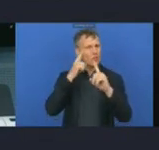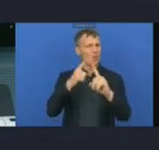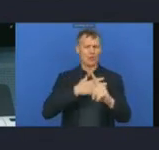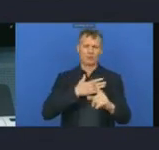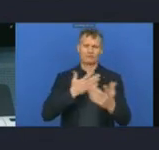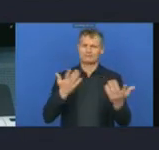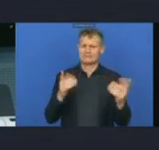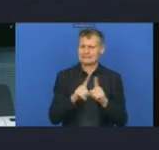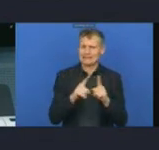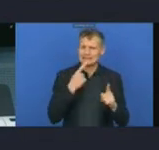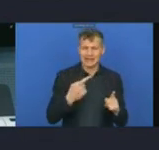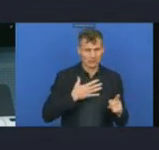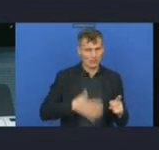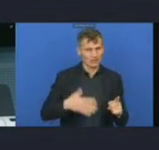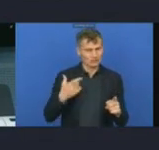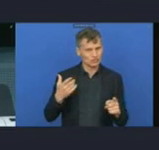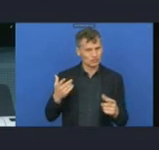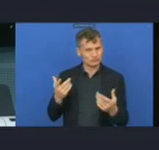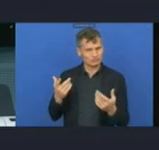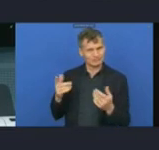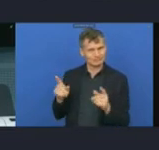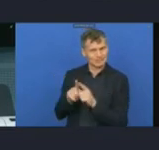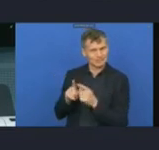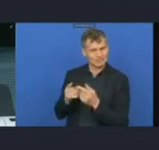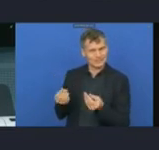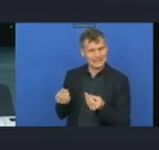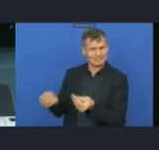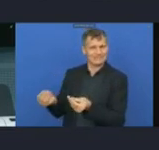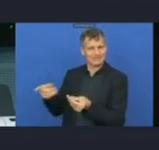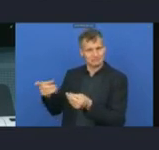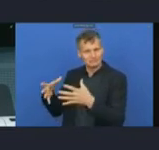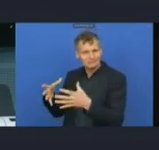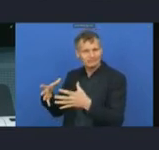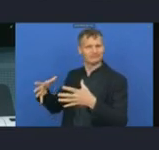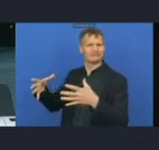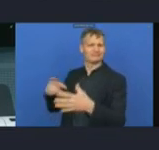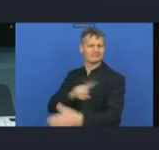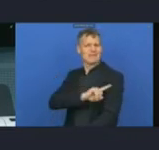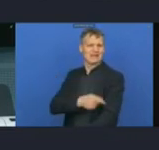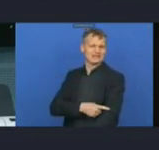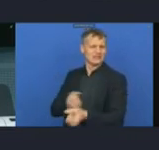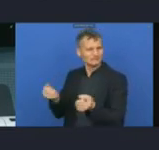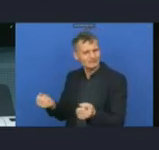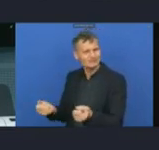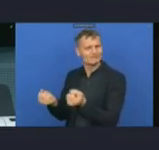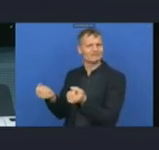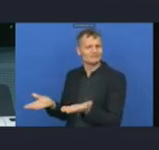to increase the capacity building of the organization in that countries, which is in a region in region